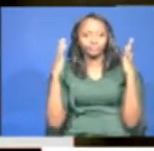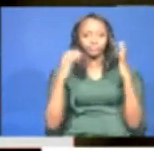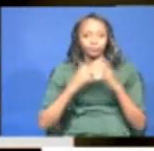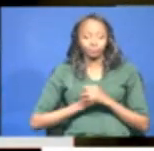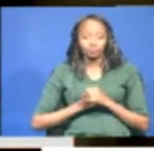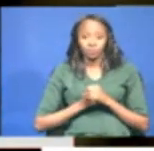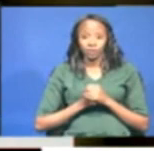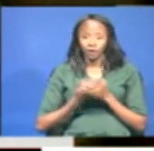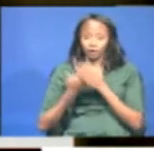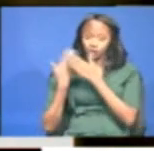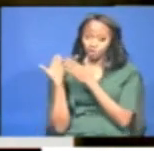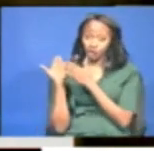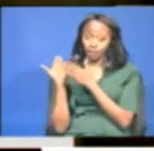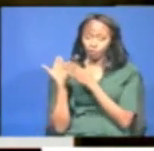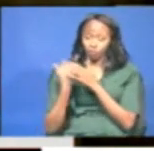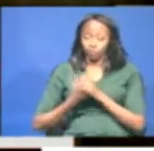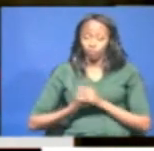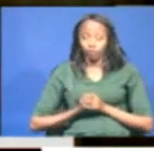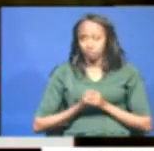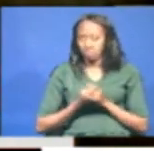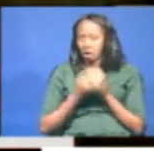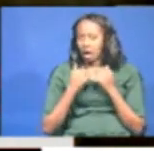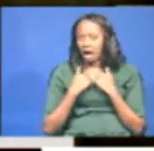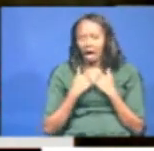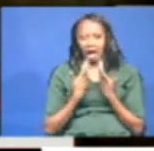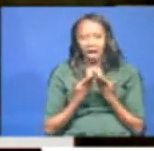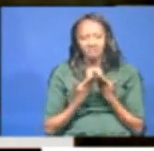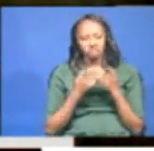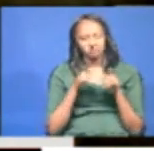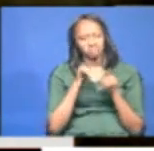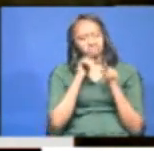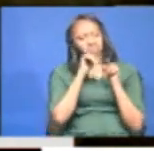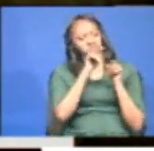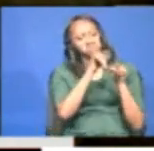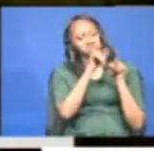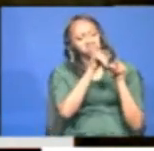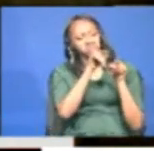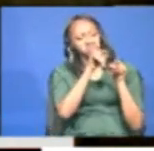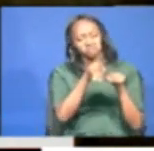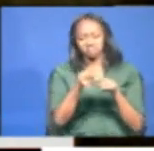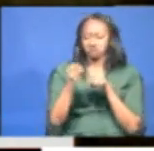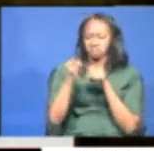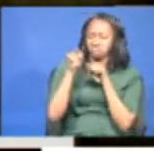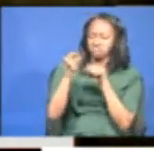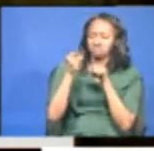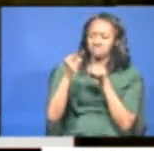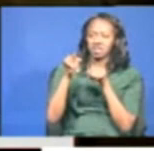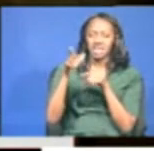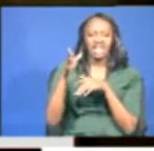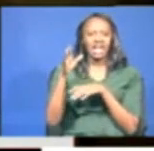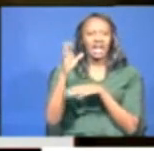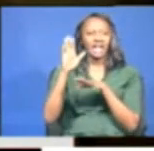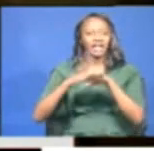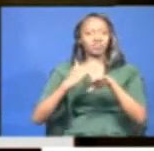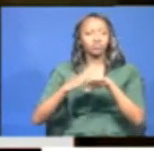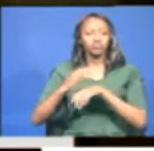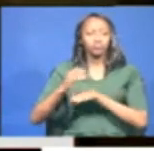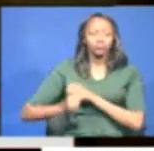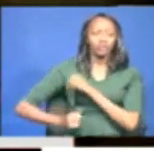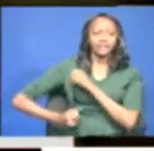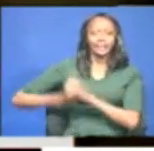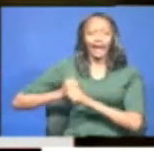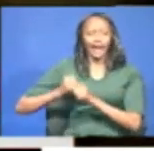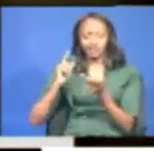Hapo awali, tulikuwa tunawekelewa fitina ya kwamba sisi ni watu ambaye tunajipenda, sisi ni watu ambao